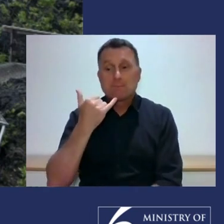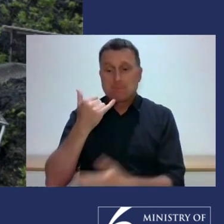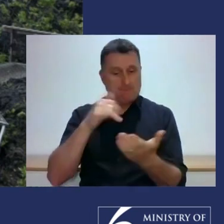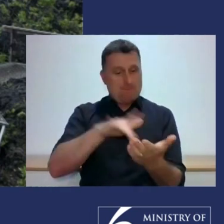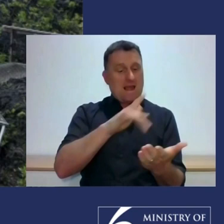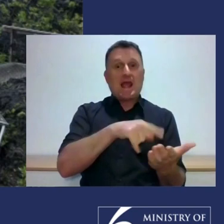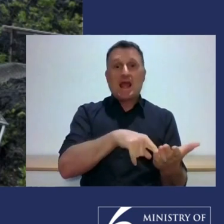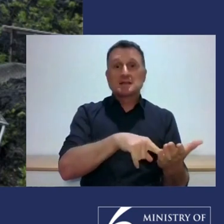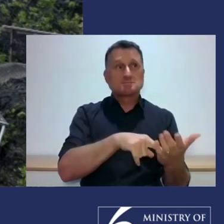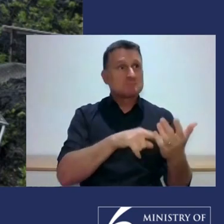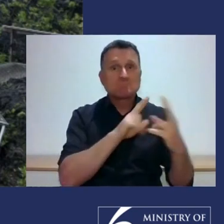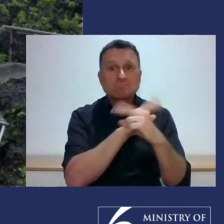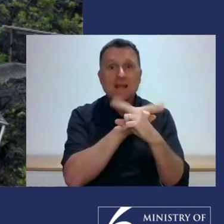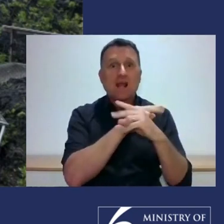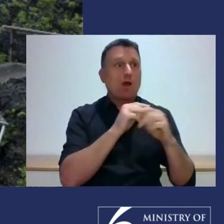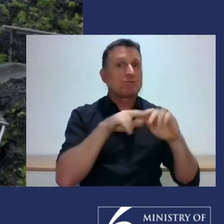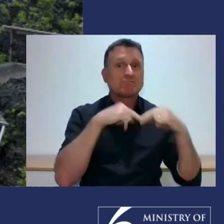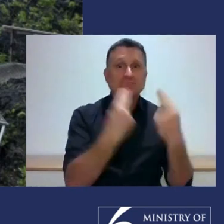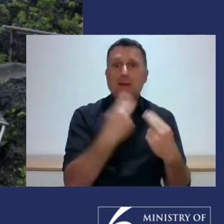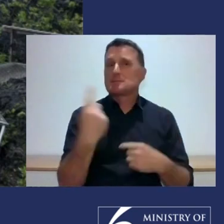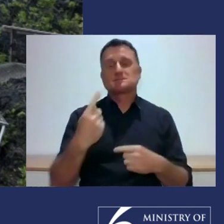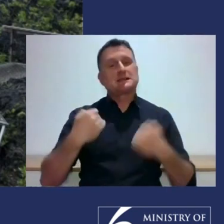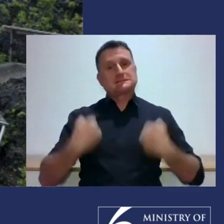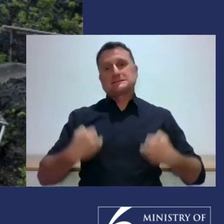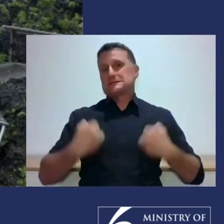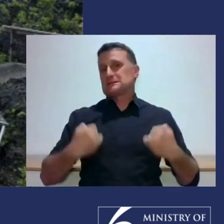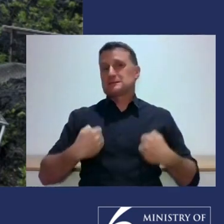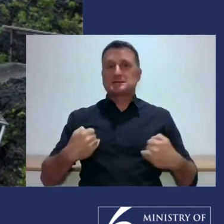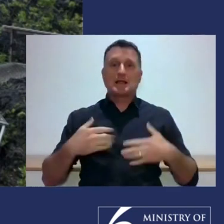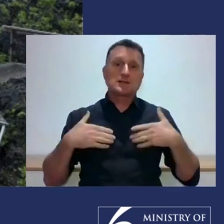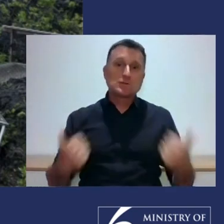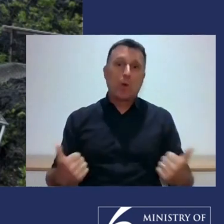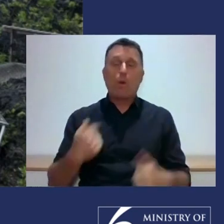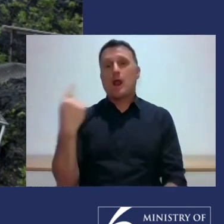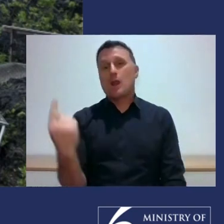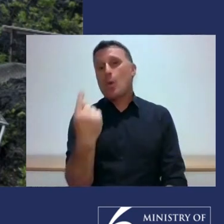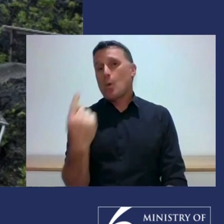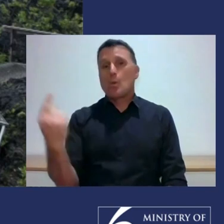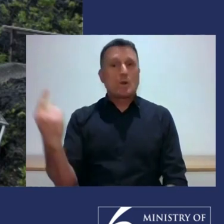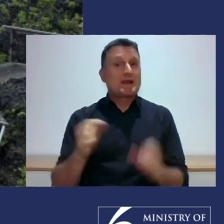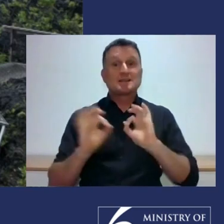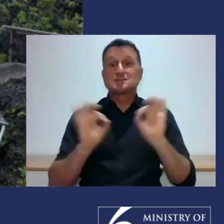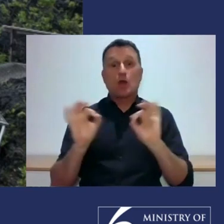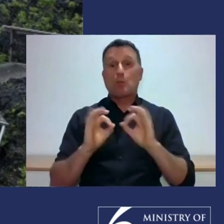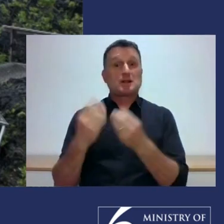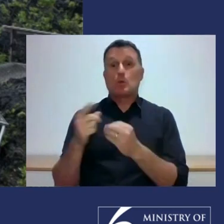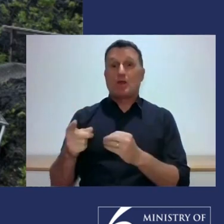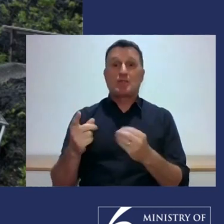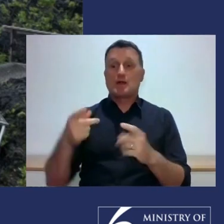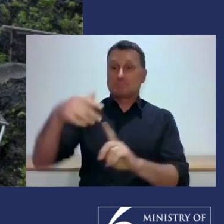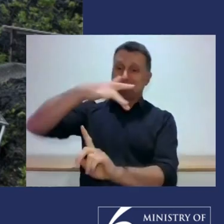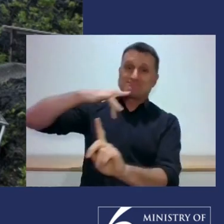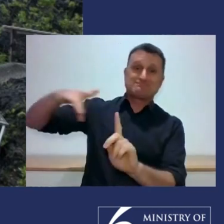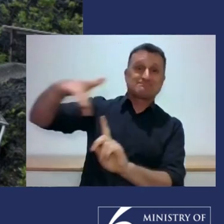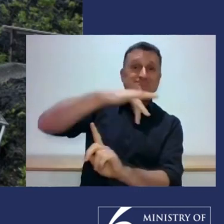so scared. They're so unwell and they're so lonely and there's nobody there with them. And so